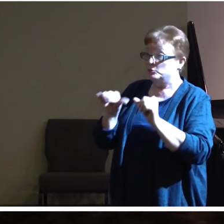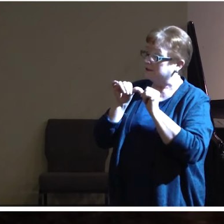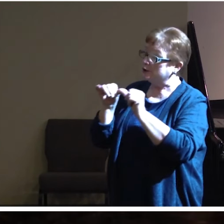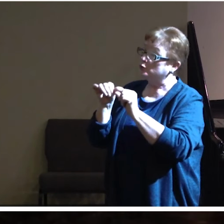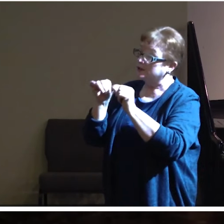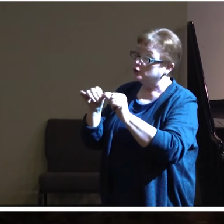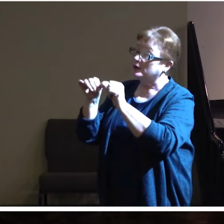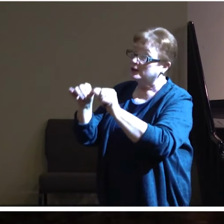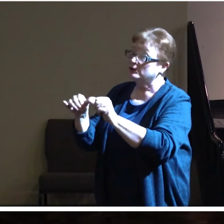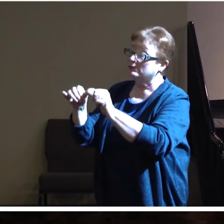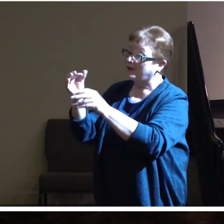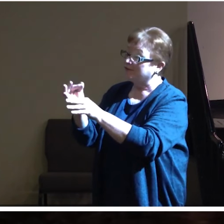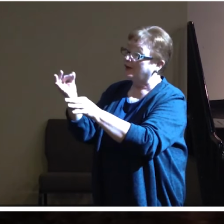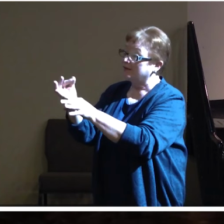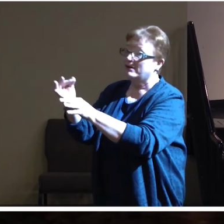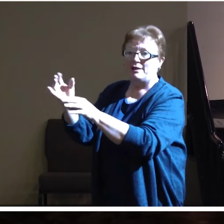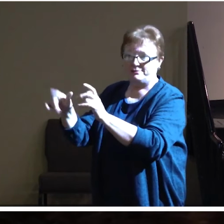only blessing.